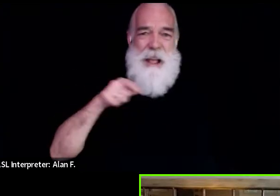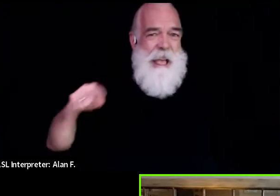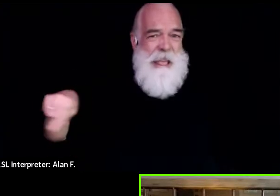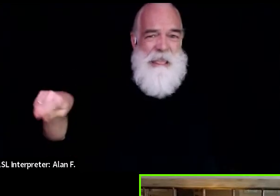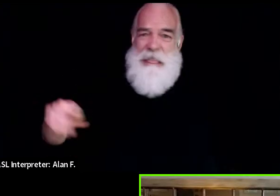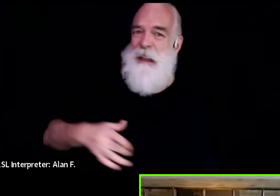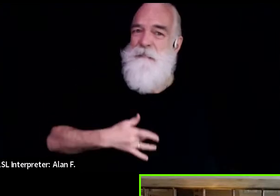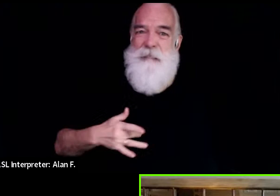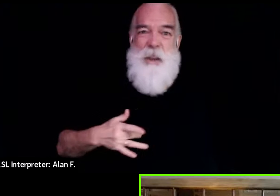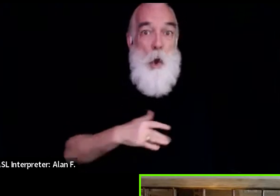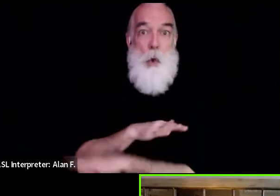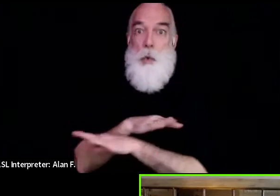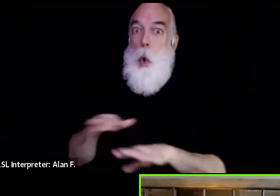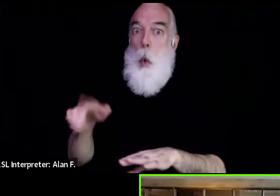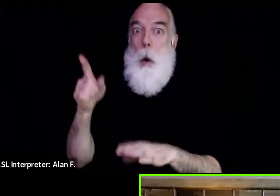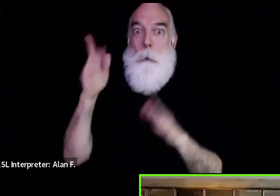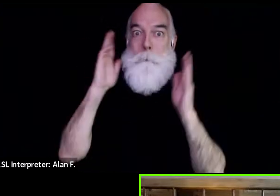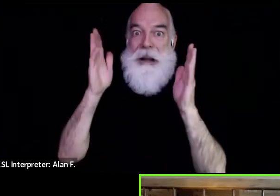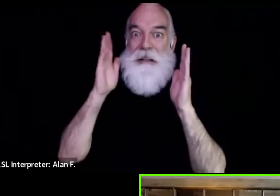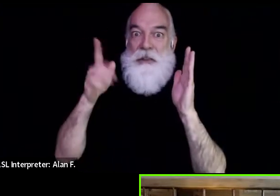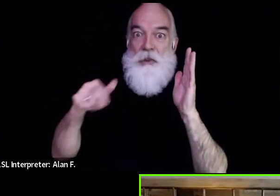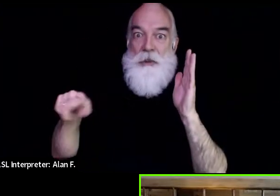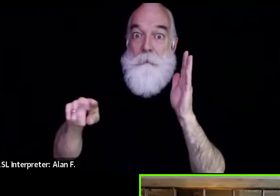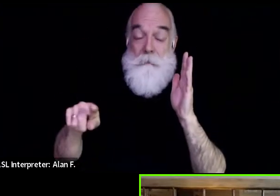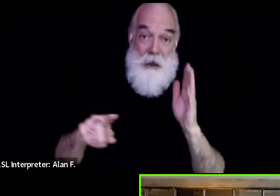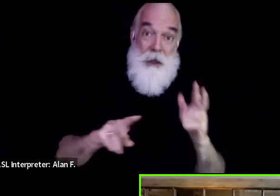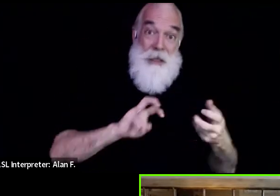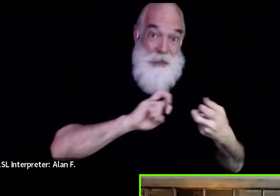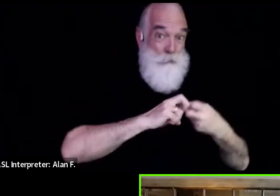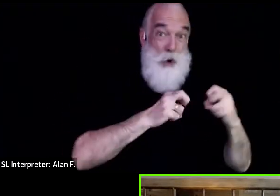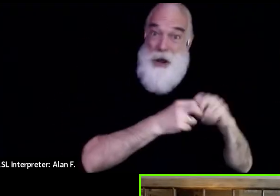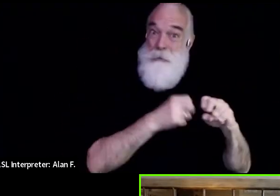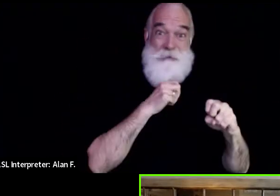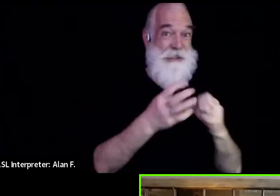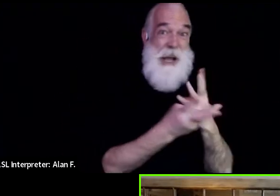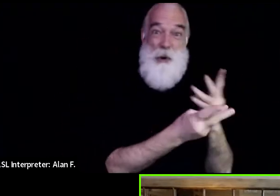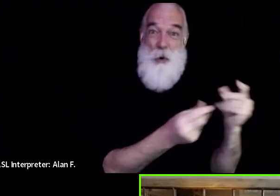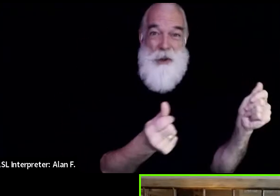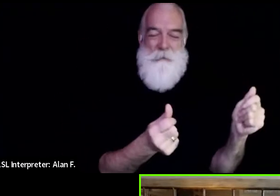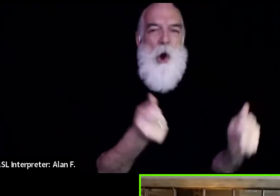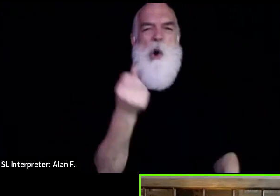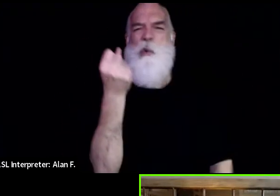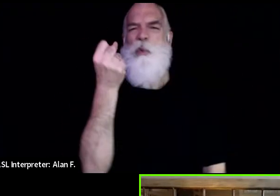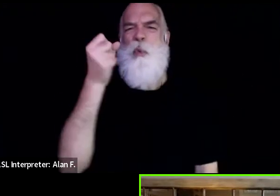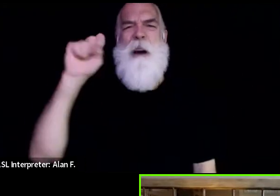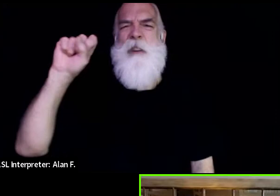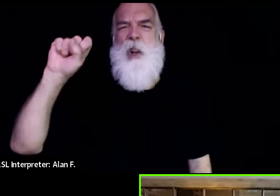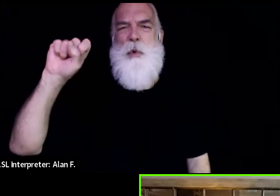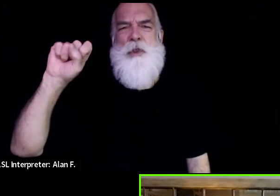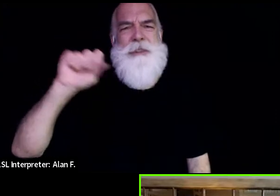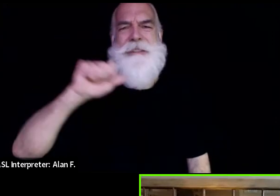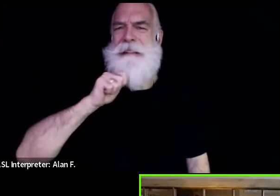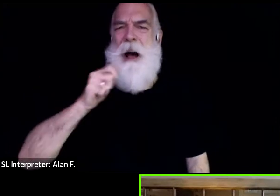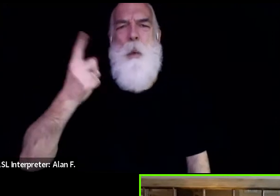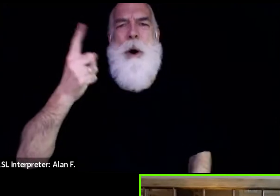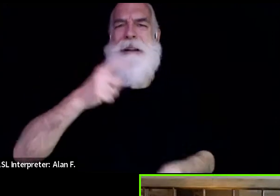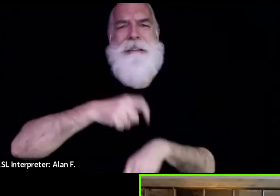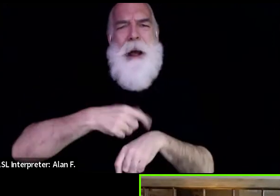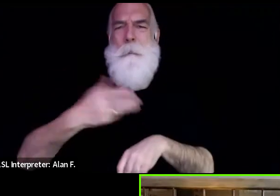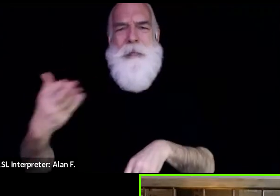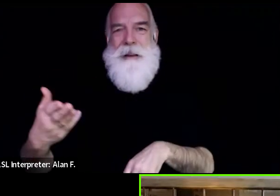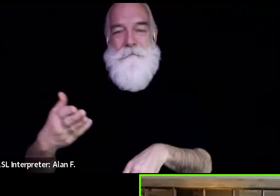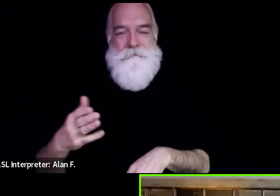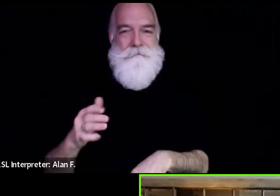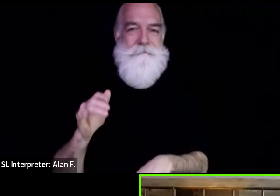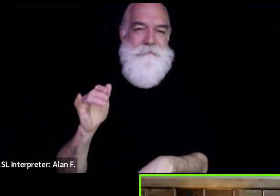was not going, as Audre Lorde says, revolution is not a one-time event. This is not going to be one day,